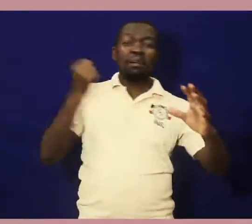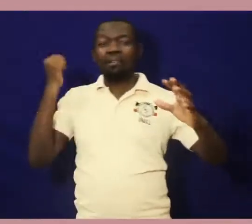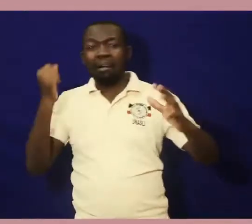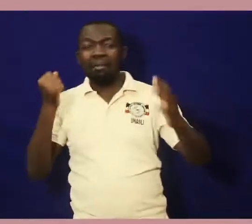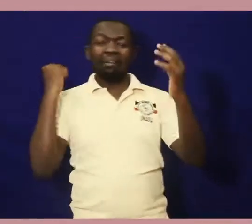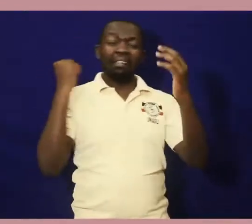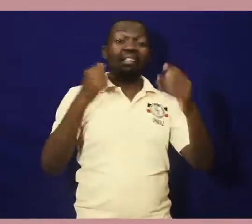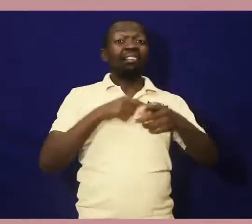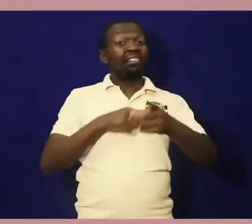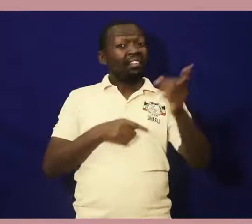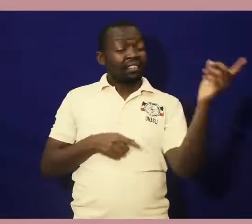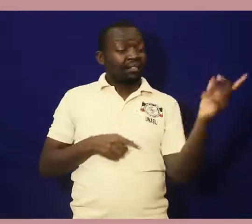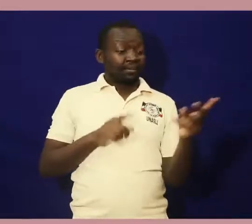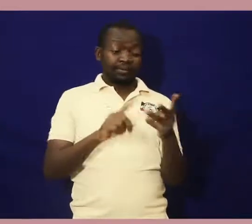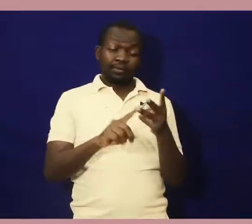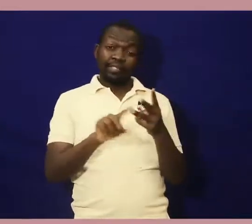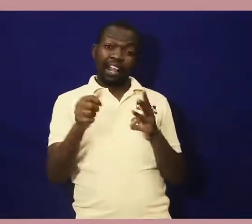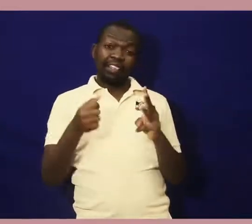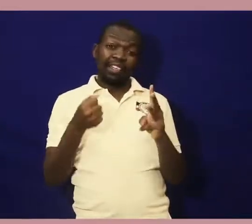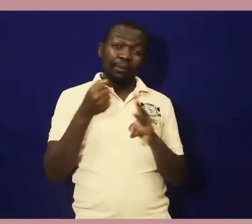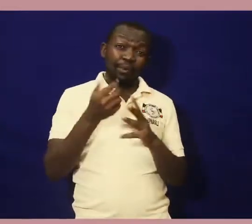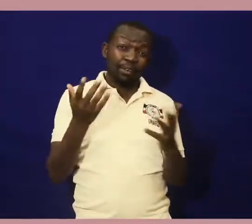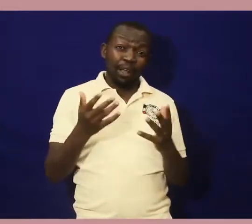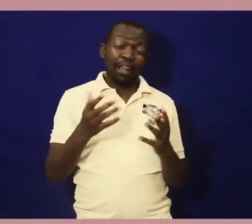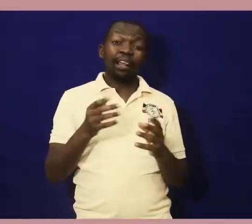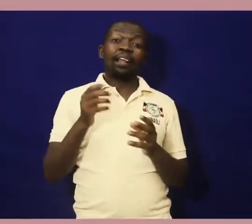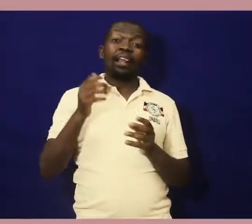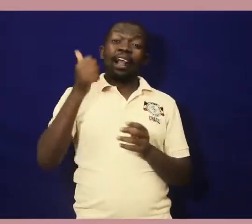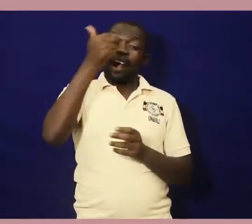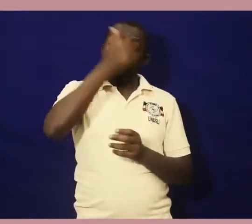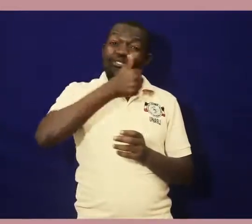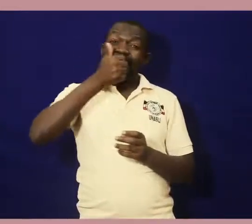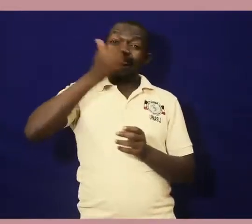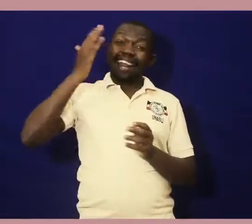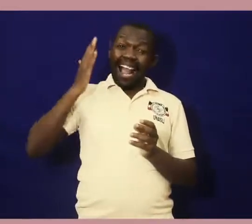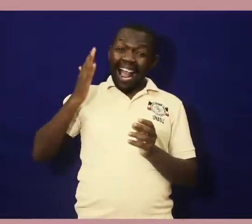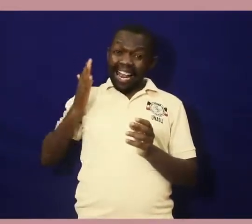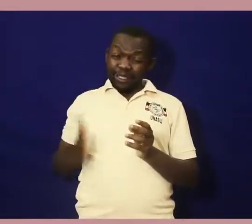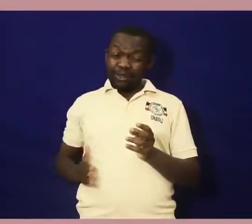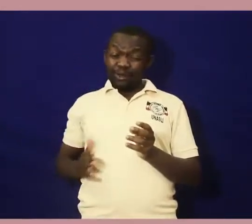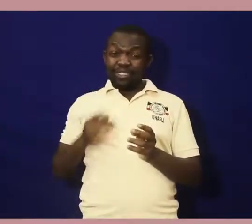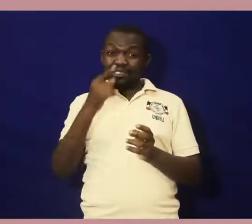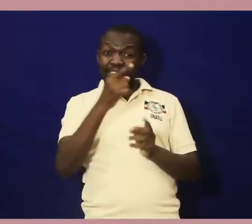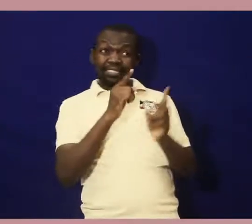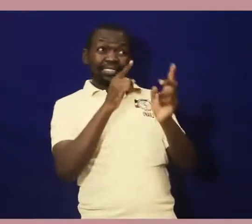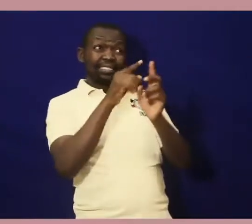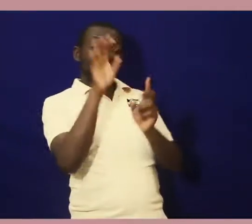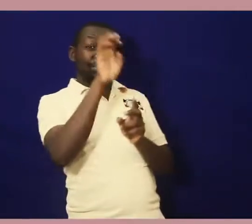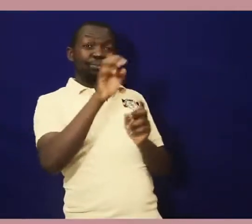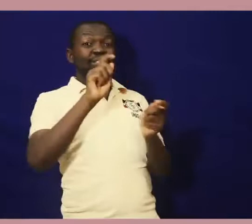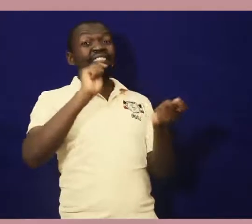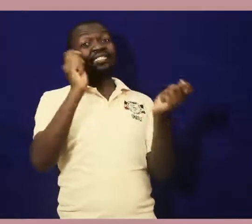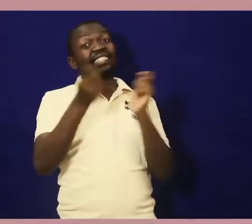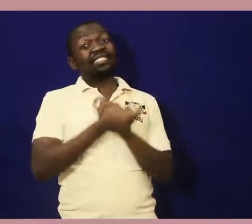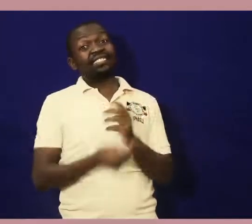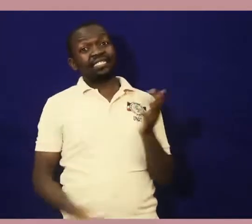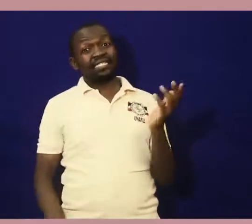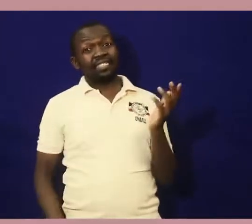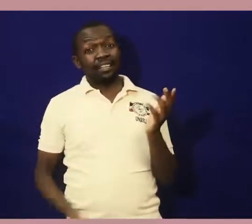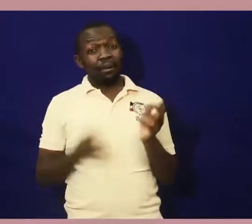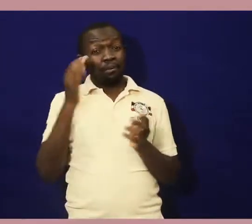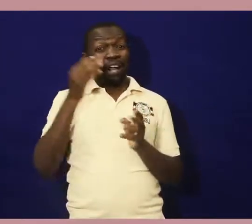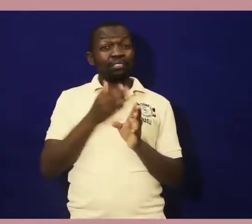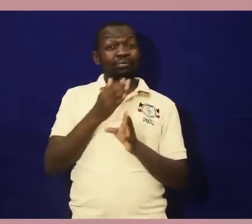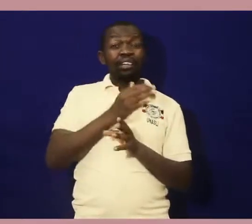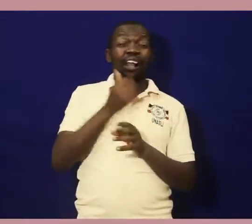Another impact was that African attitude towards the Europeans changed. At first,